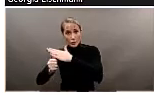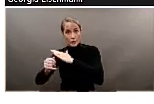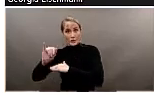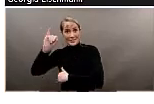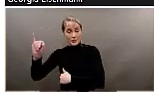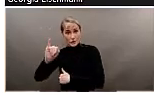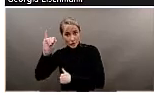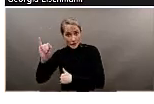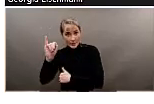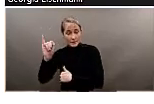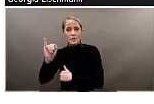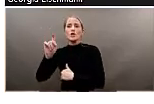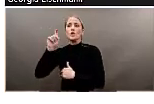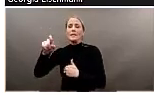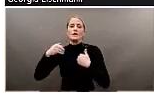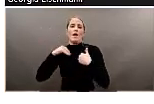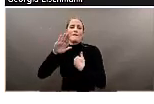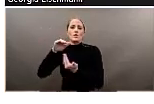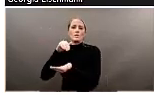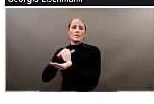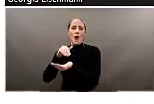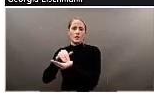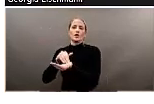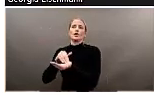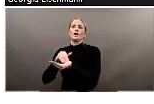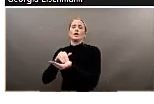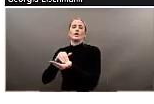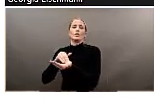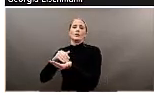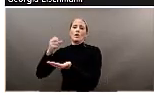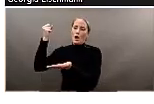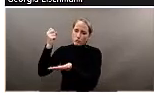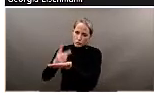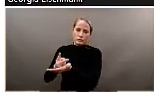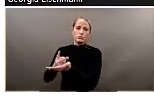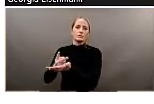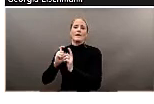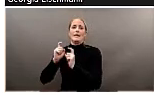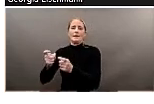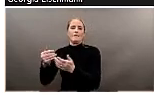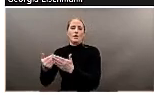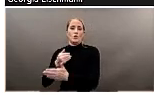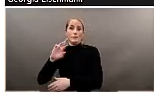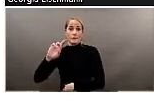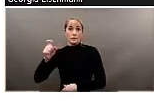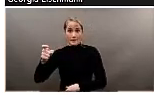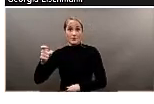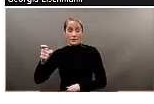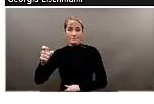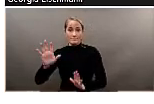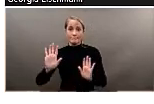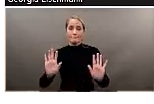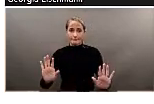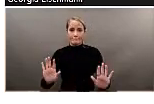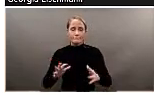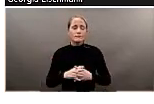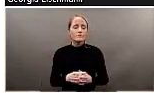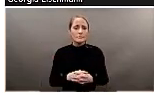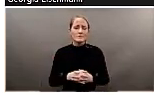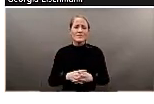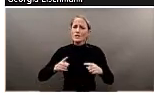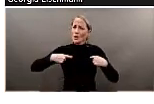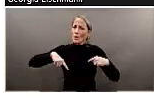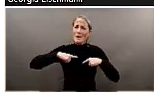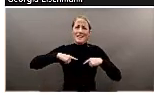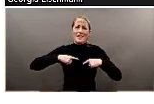you'll need, so it's a different product, it's not the generic, they'll have to actually get a provider to prescribe that. So